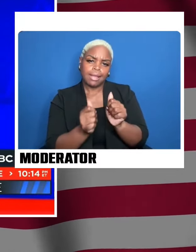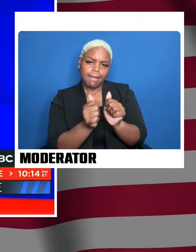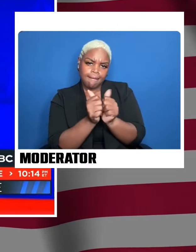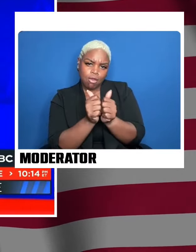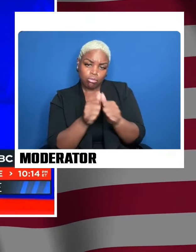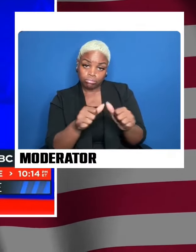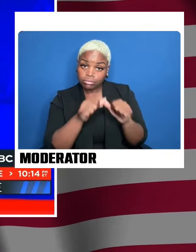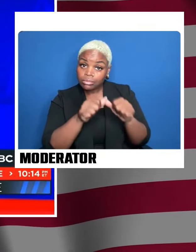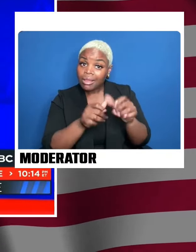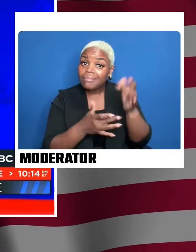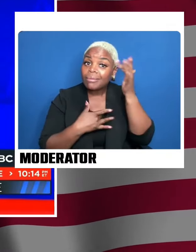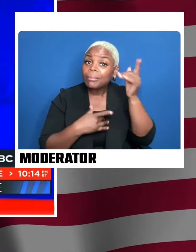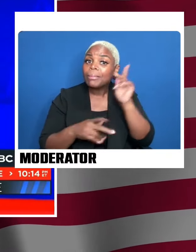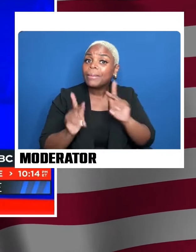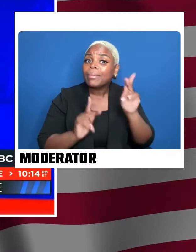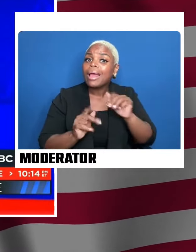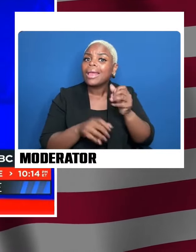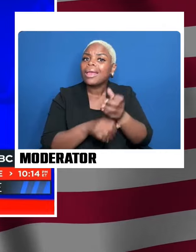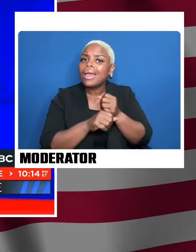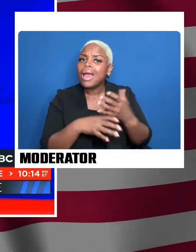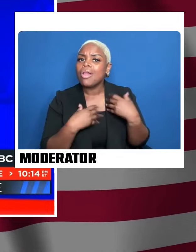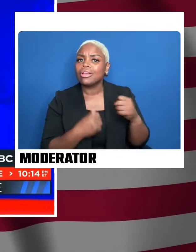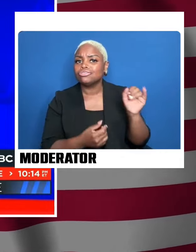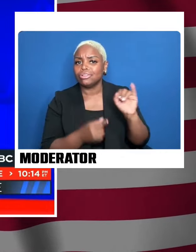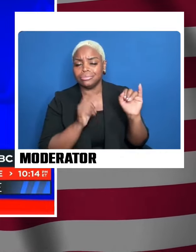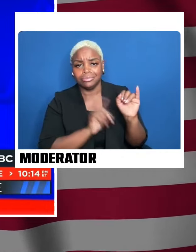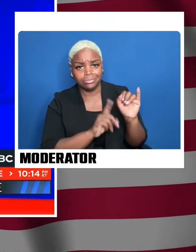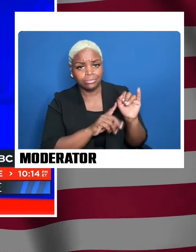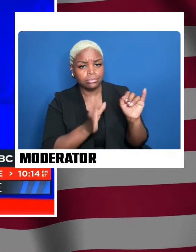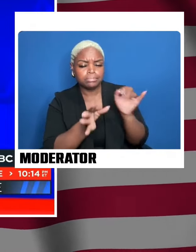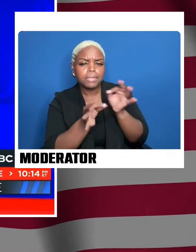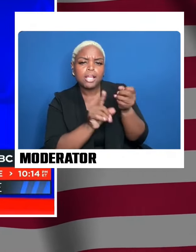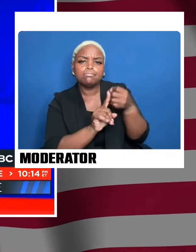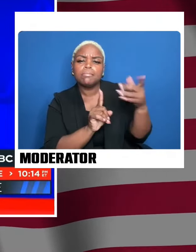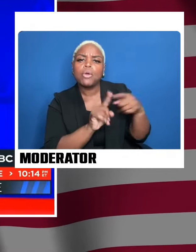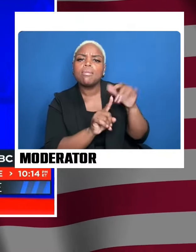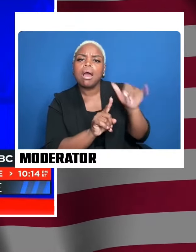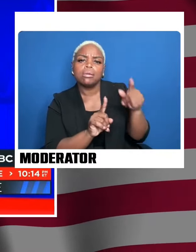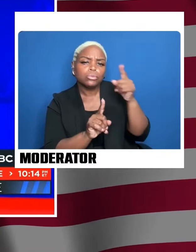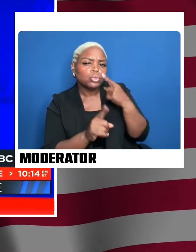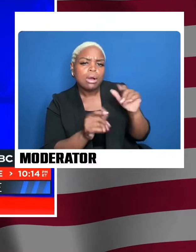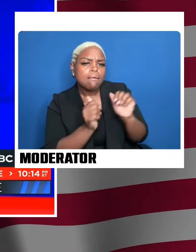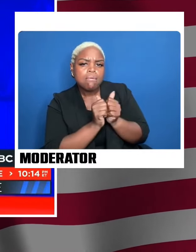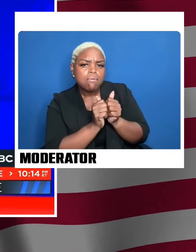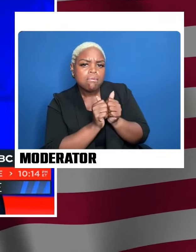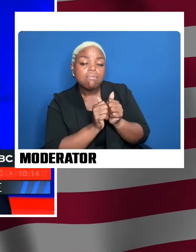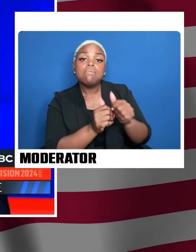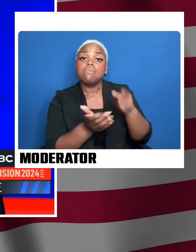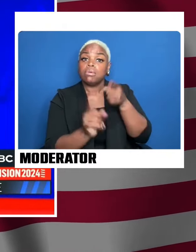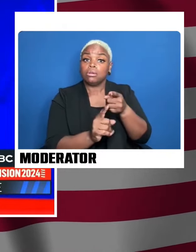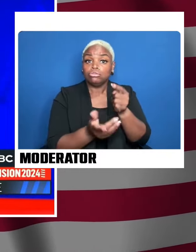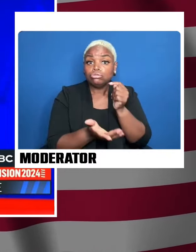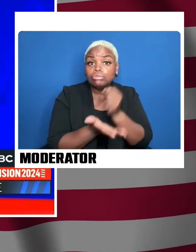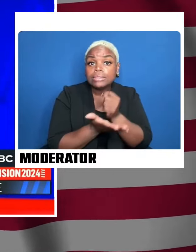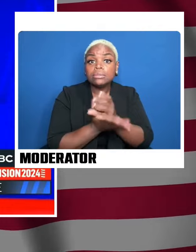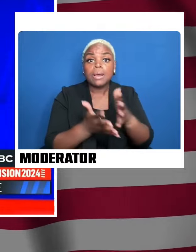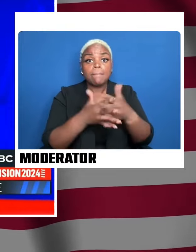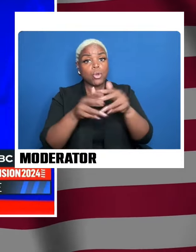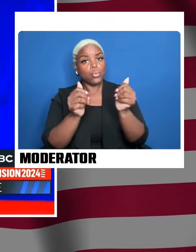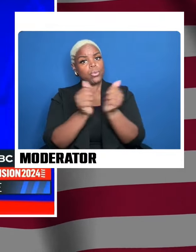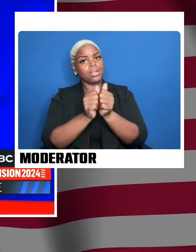can you guarantee that Americans with pre-existing conditions won't pay more? I'll give you 2 minutes. Well, of course, we're going to